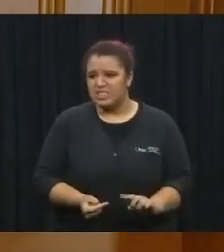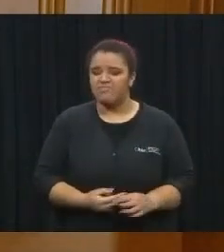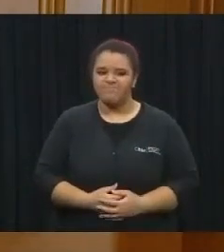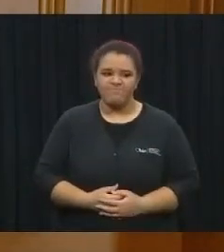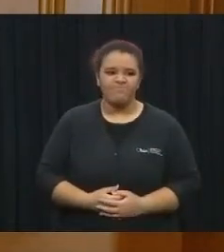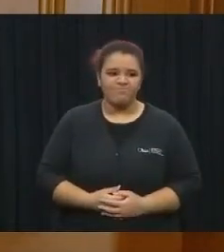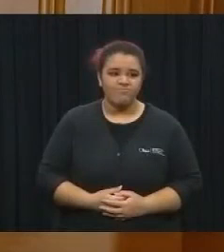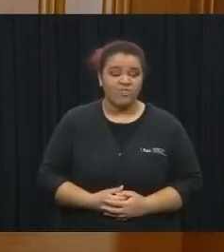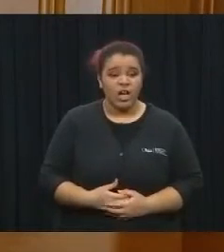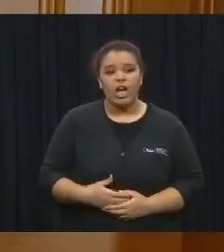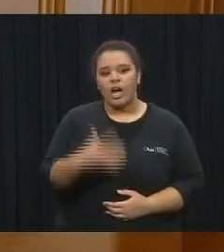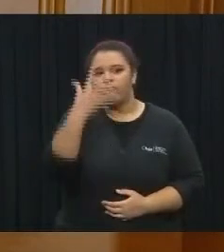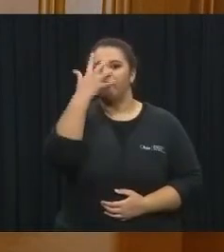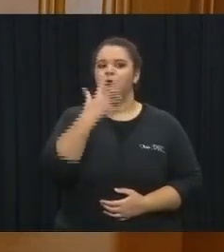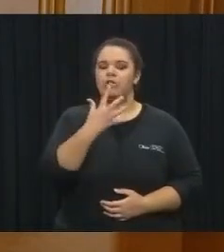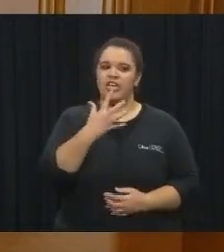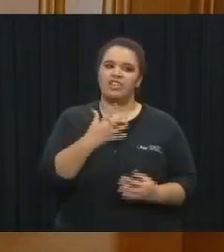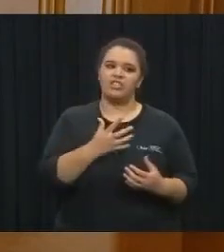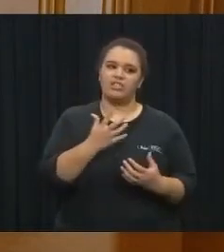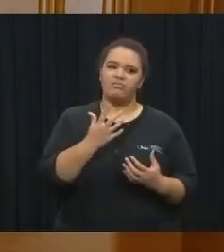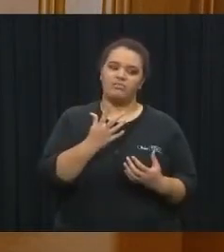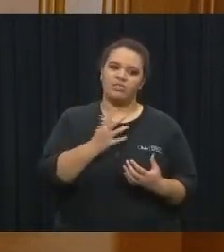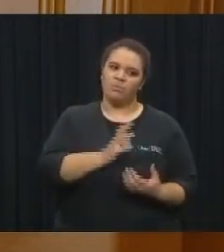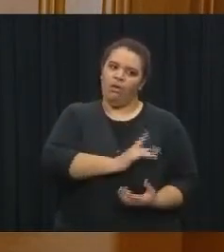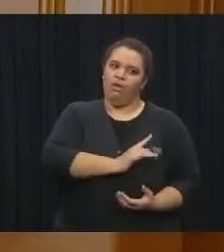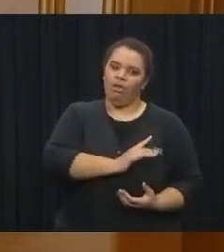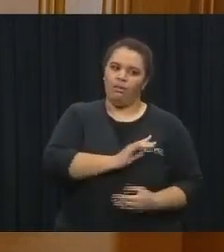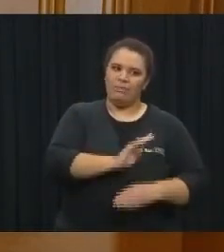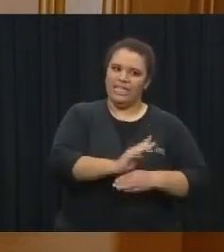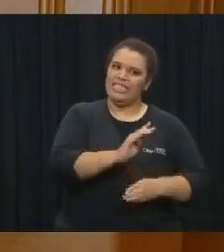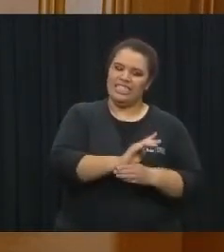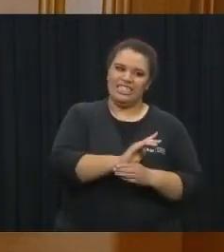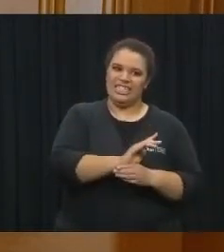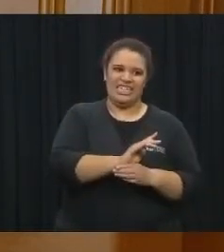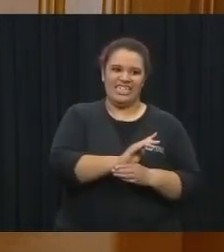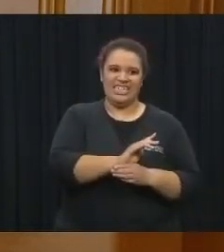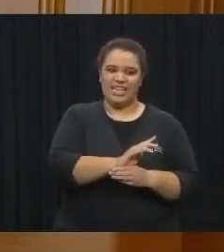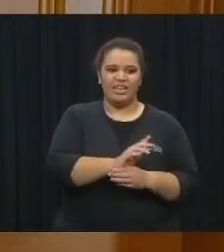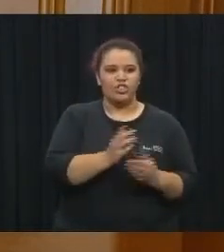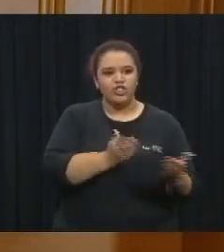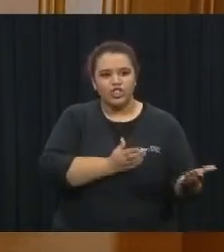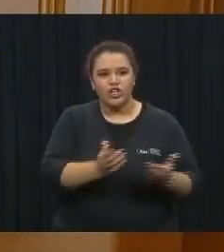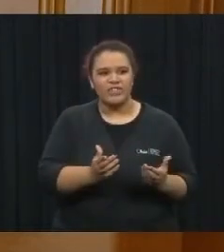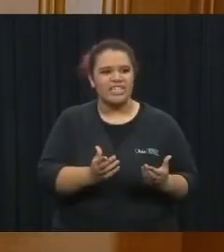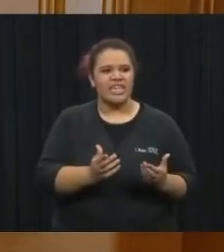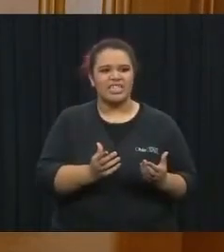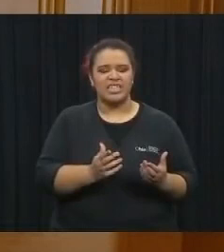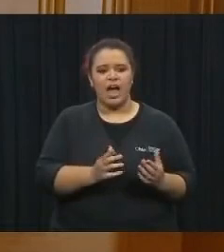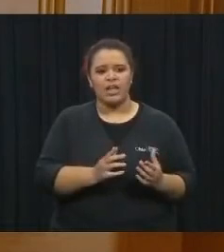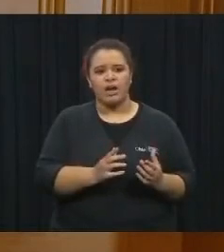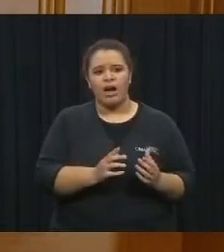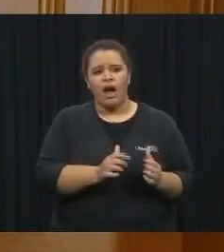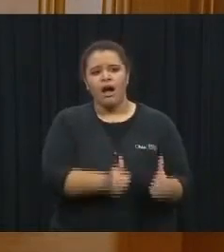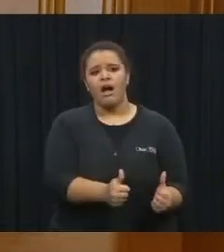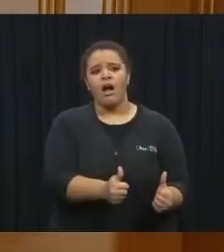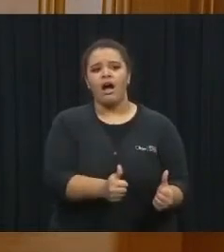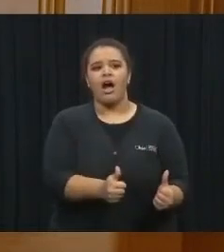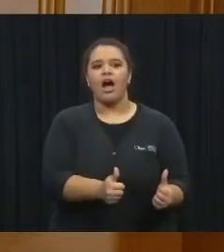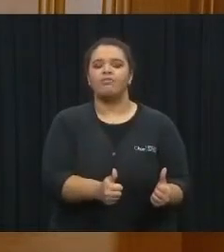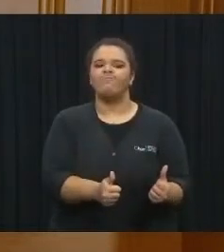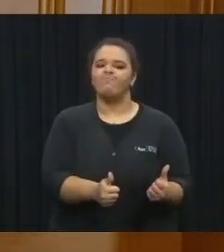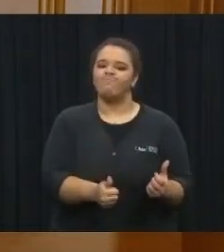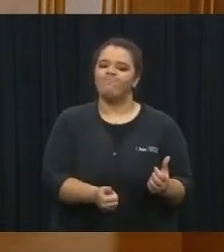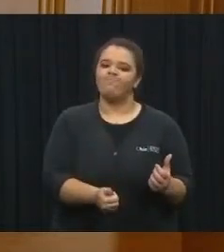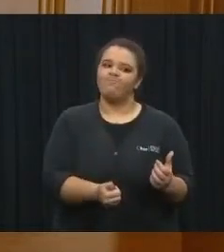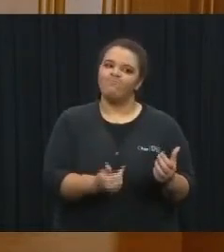to, unfortunately, take a hit. Our focus has to be on getting us through this. So if there are things that